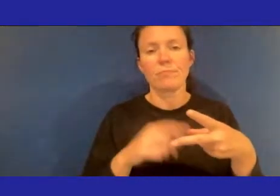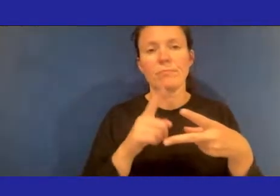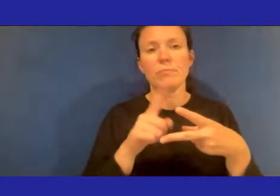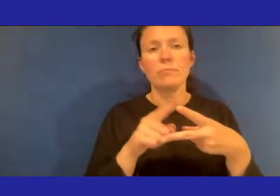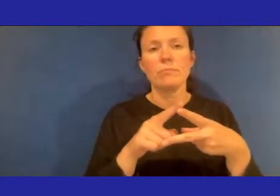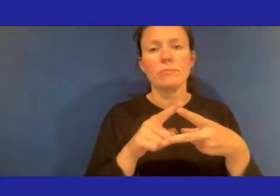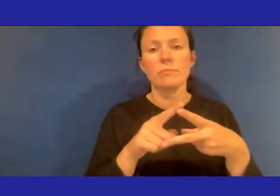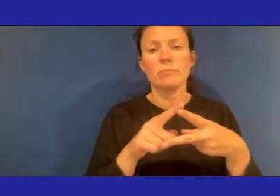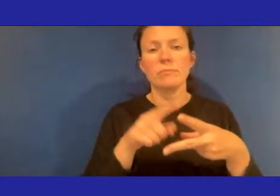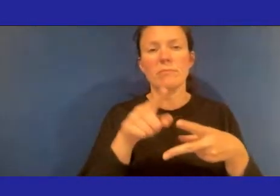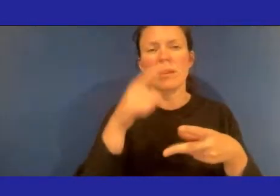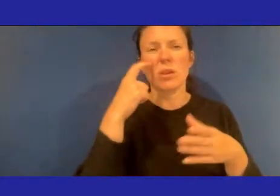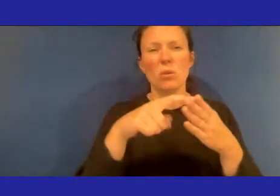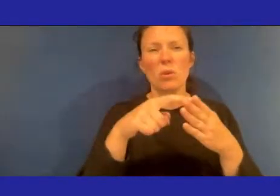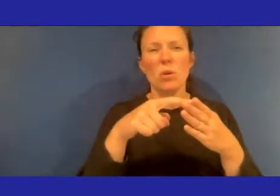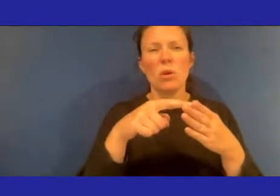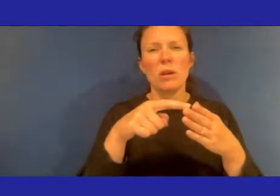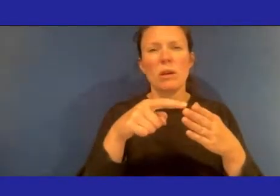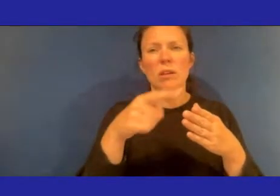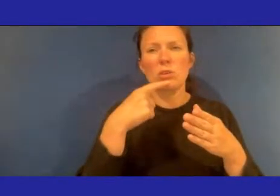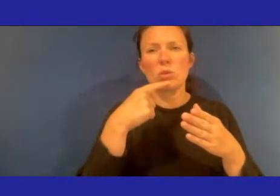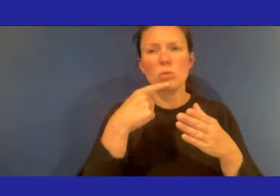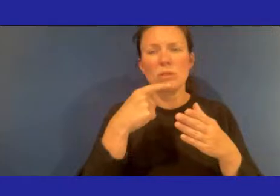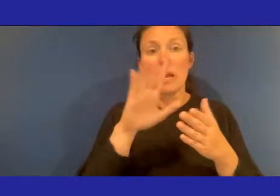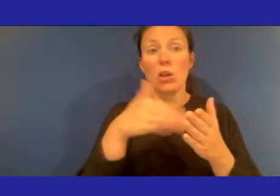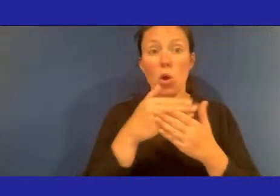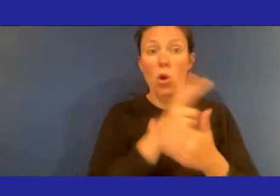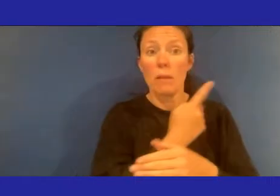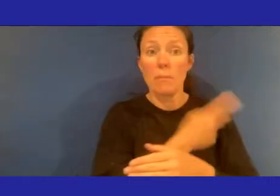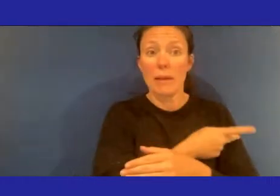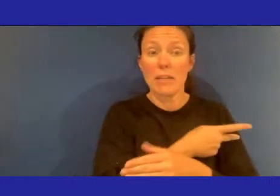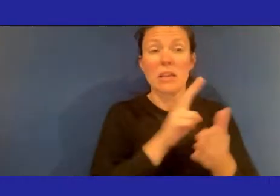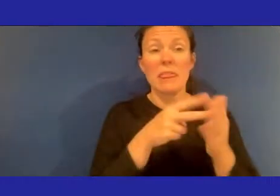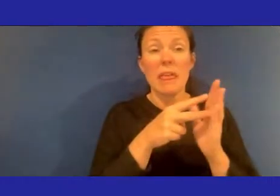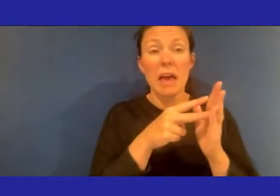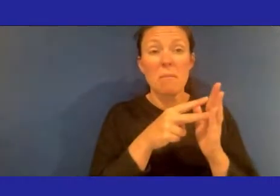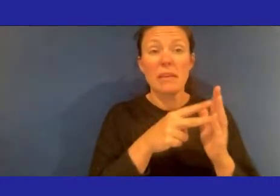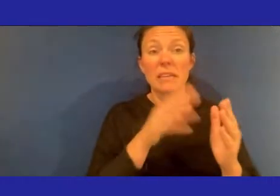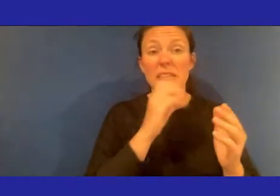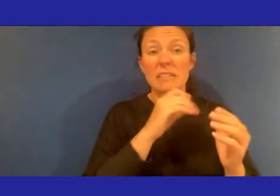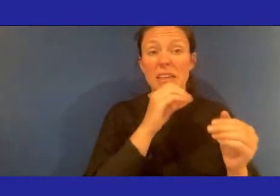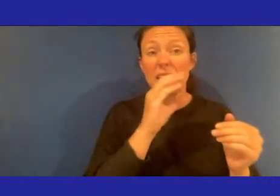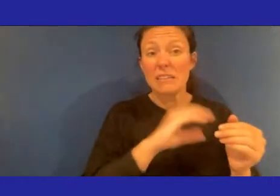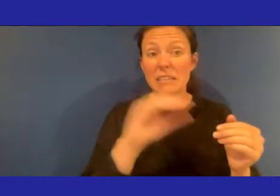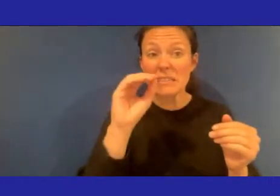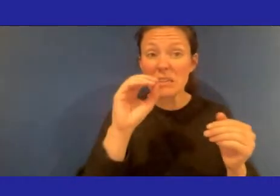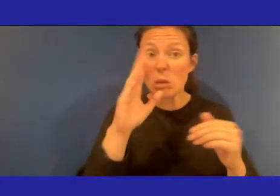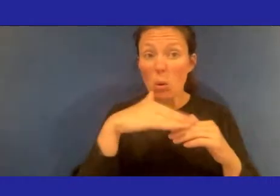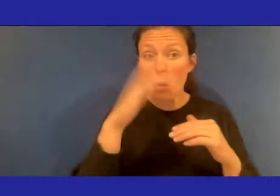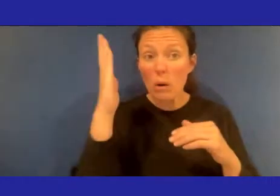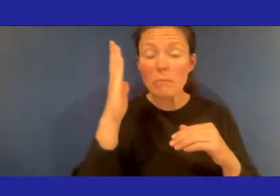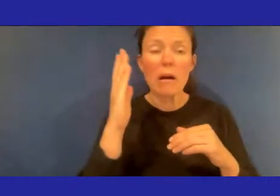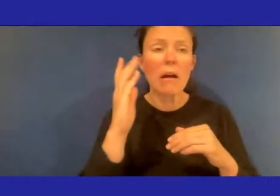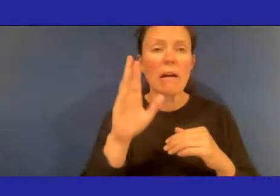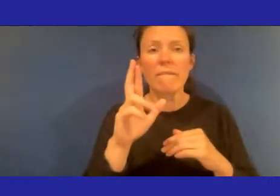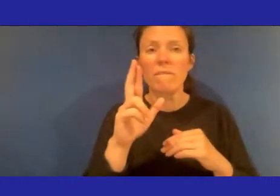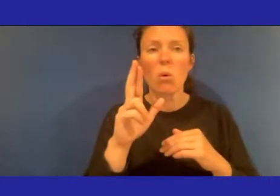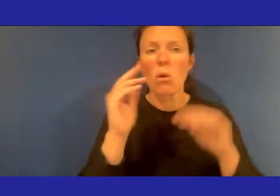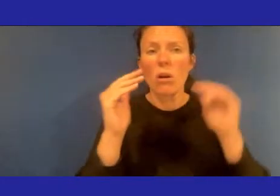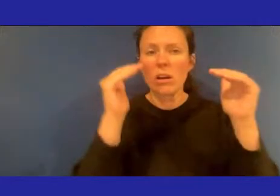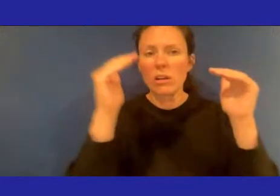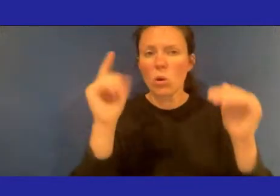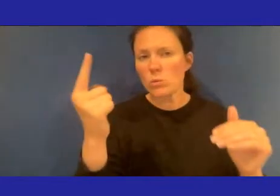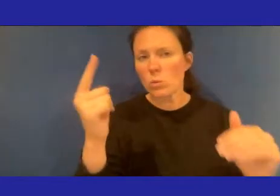all patients, is this patients 0 and above, or this was just surveyed on adults?